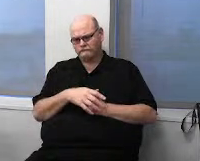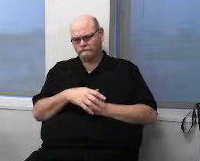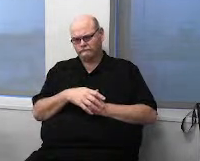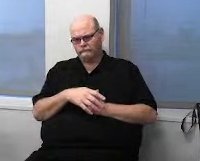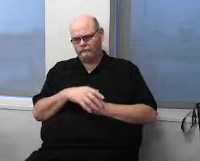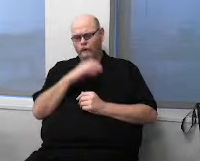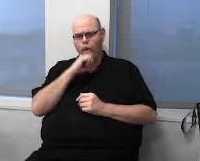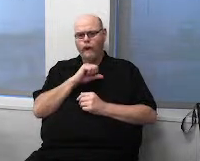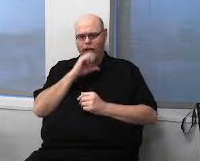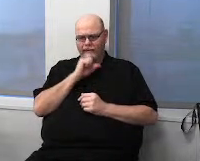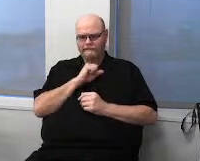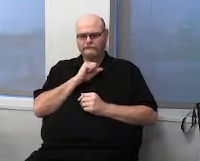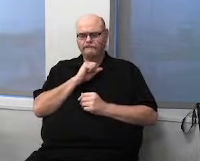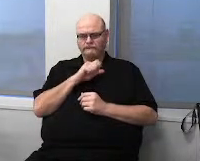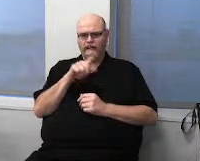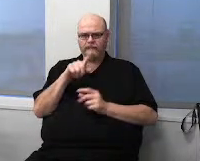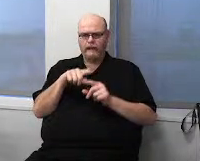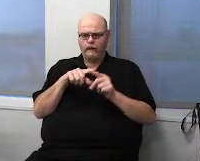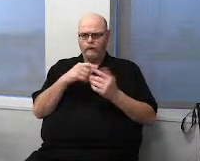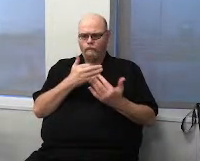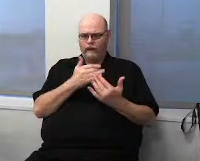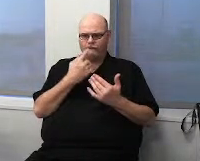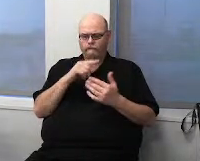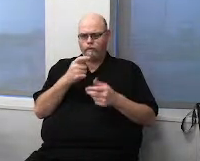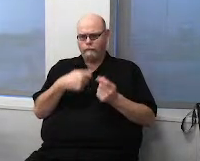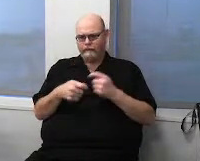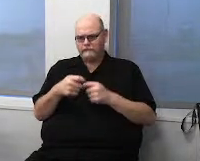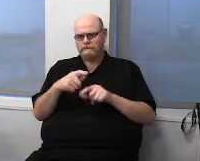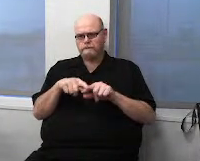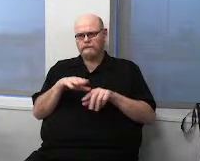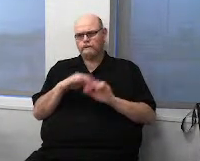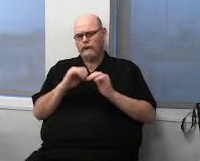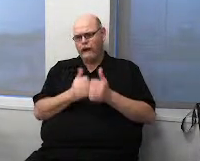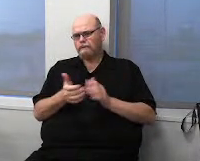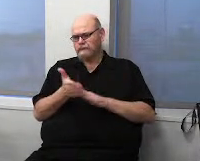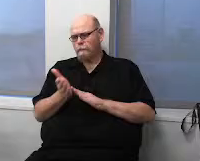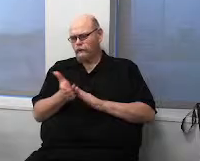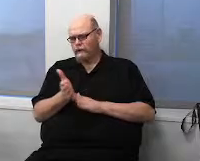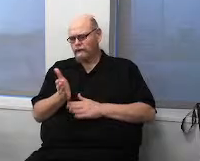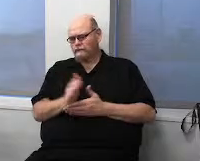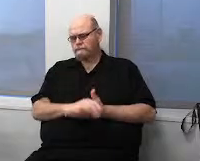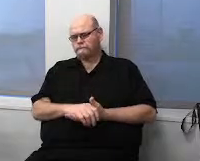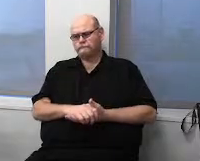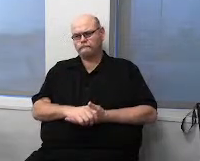that have aged that need replacement based on how it's operating,